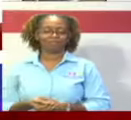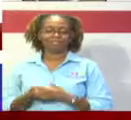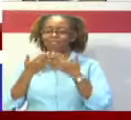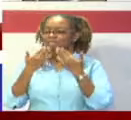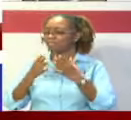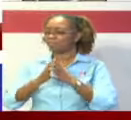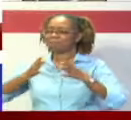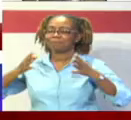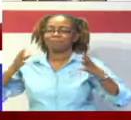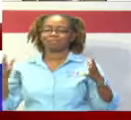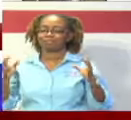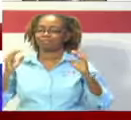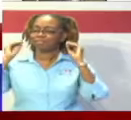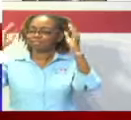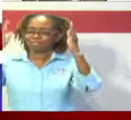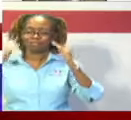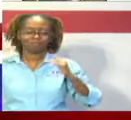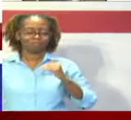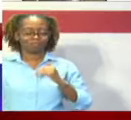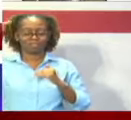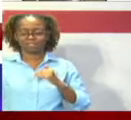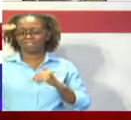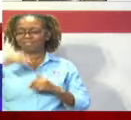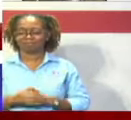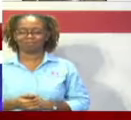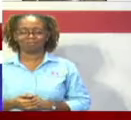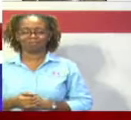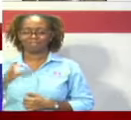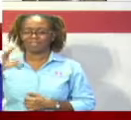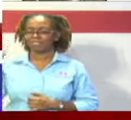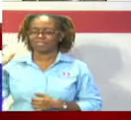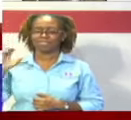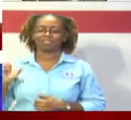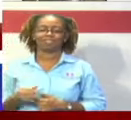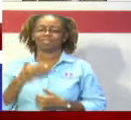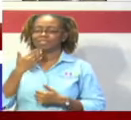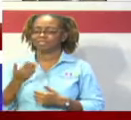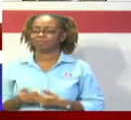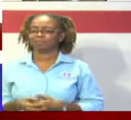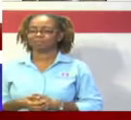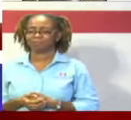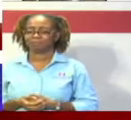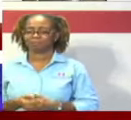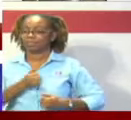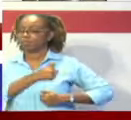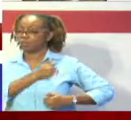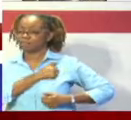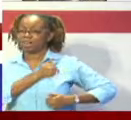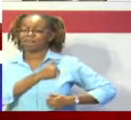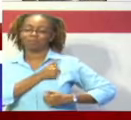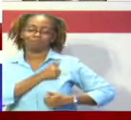for that military analogy. I know it goes down well with many military